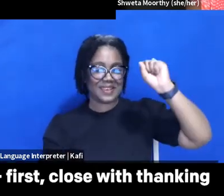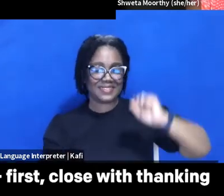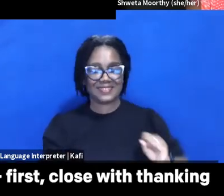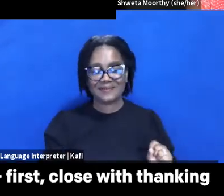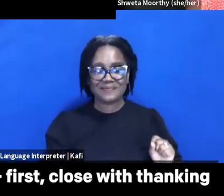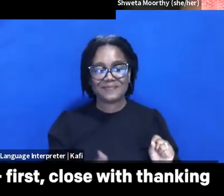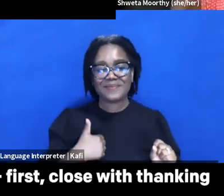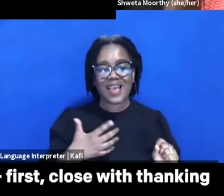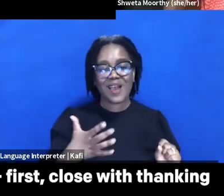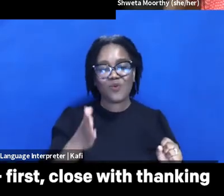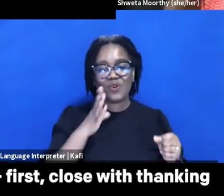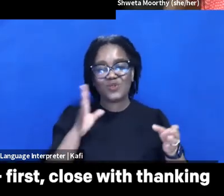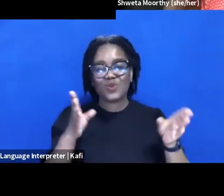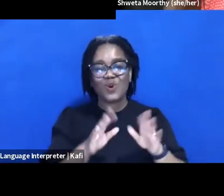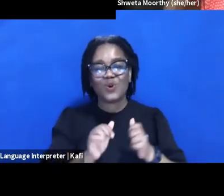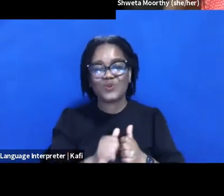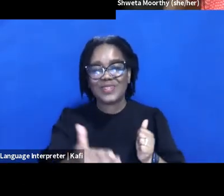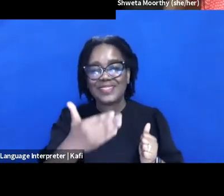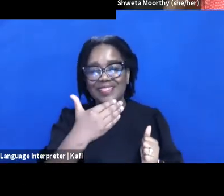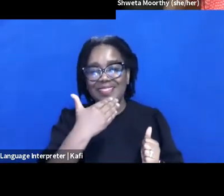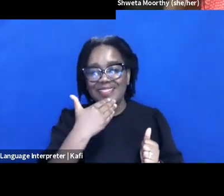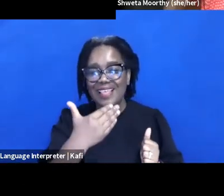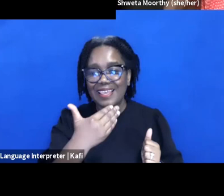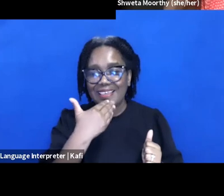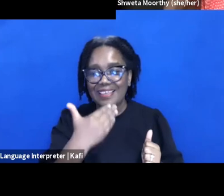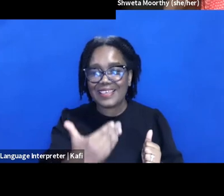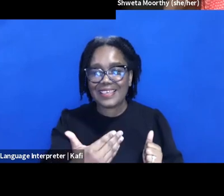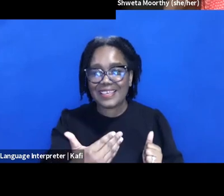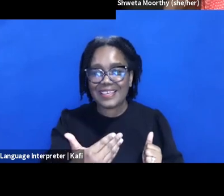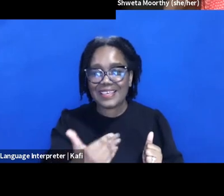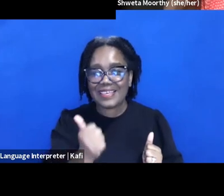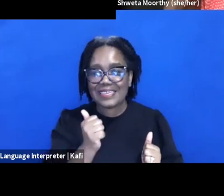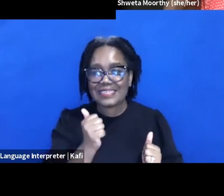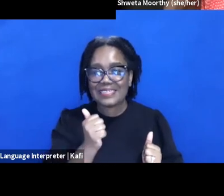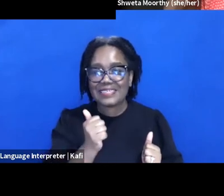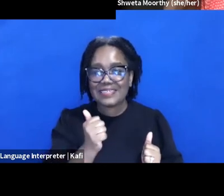first close with thanking them for the